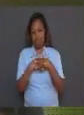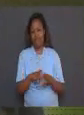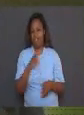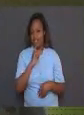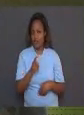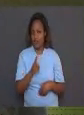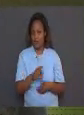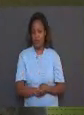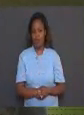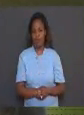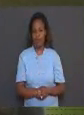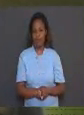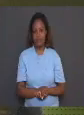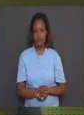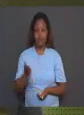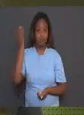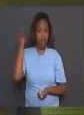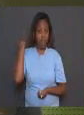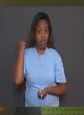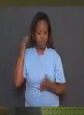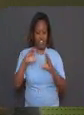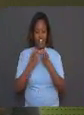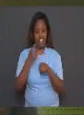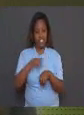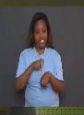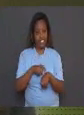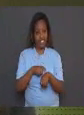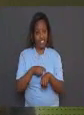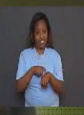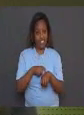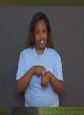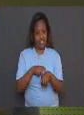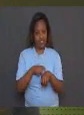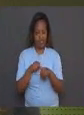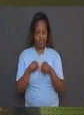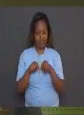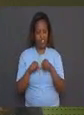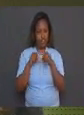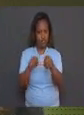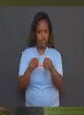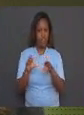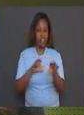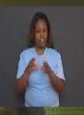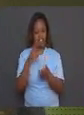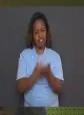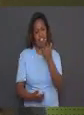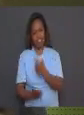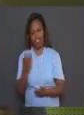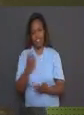our last session together, we continued to